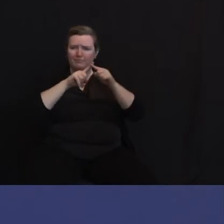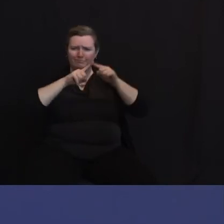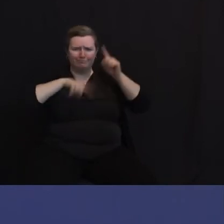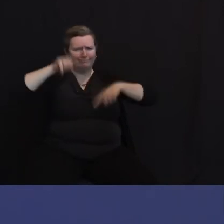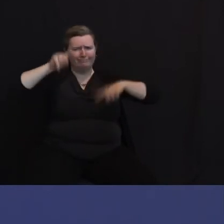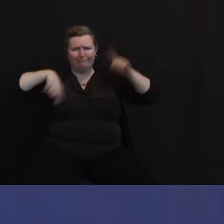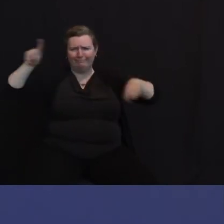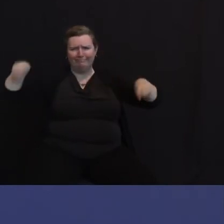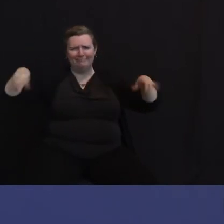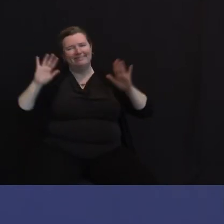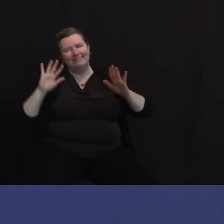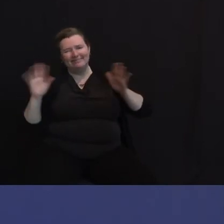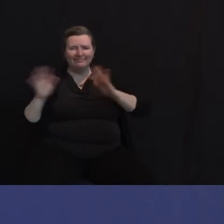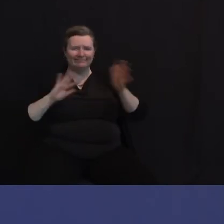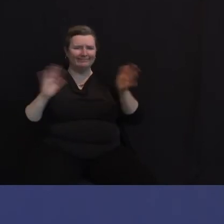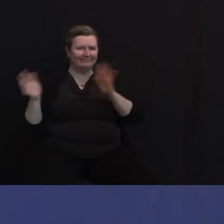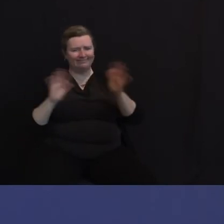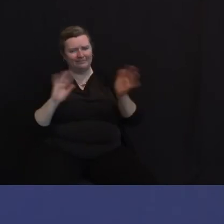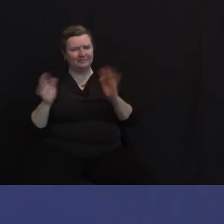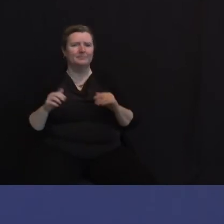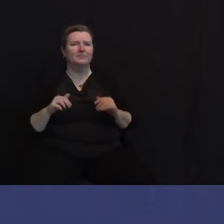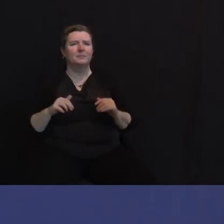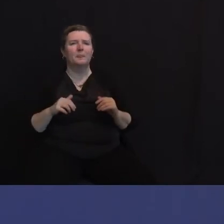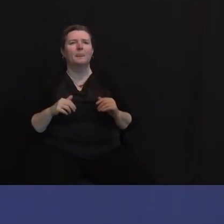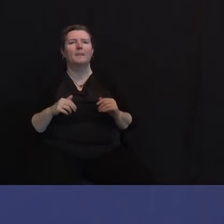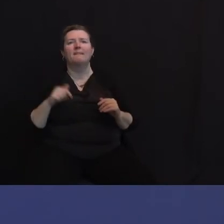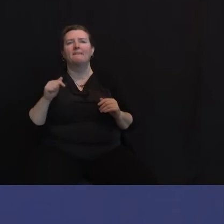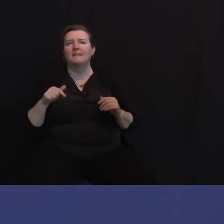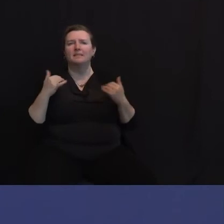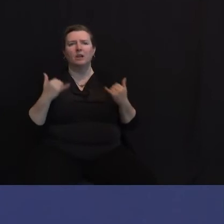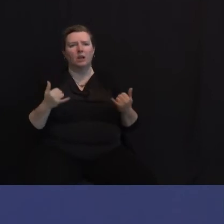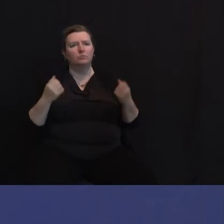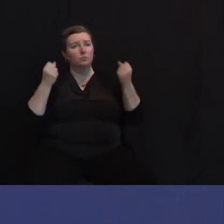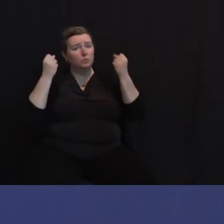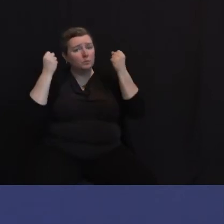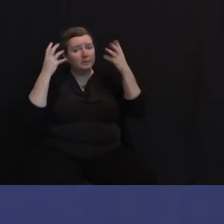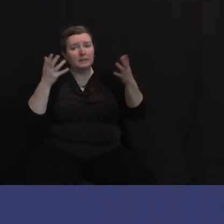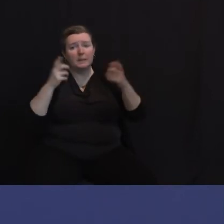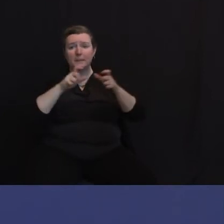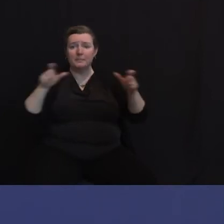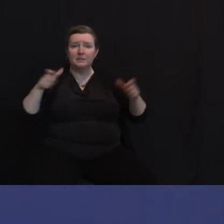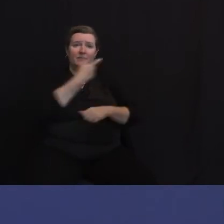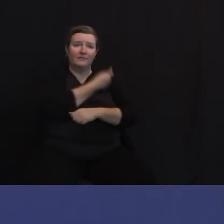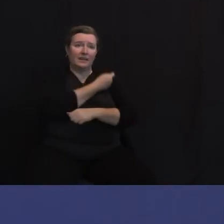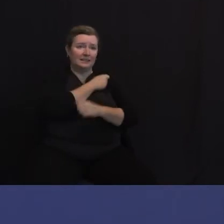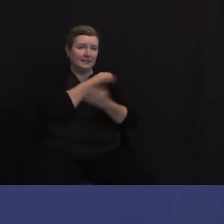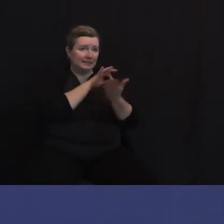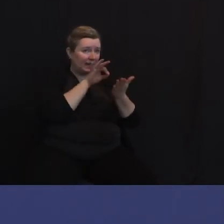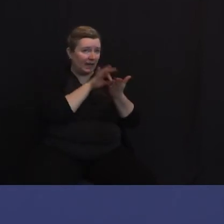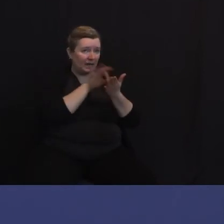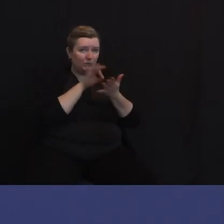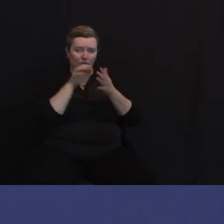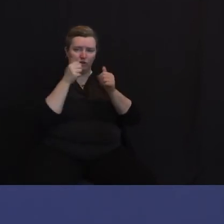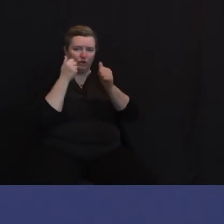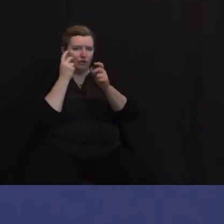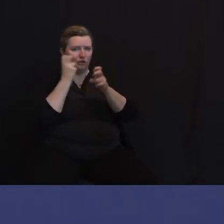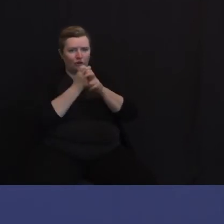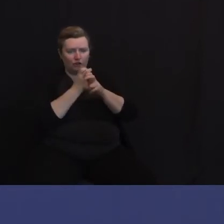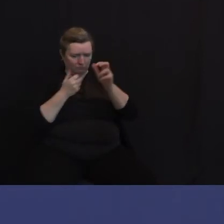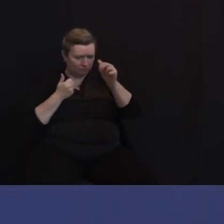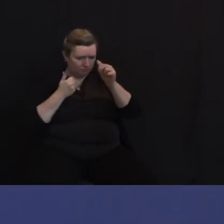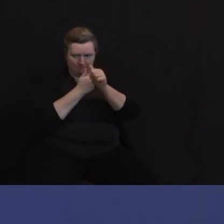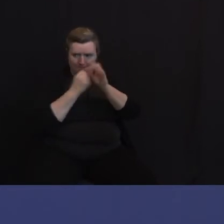Saturday. And we're in a massive ramp up at the moment. My view on this is we want to do this in an orderly fashion,